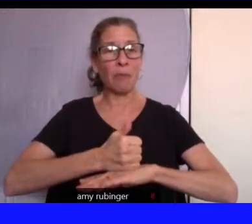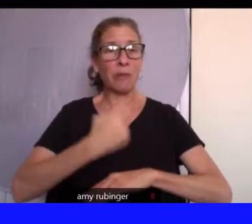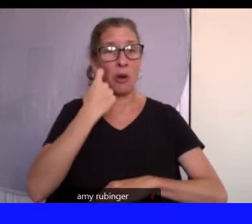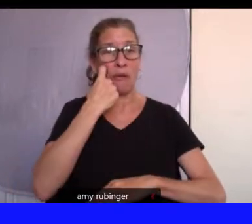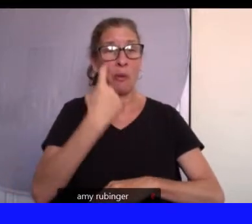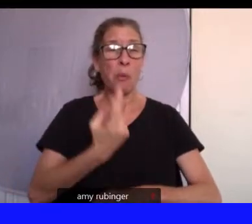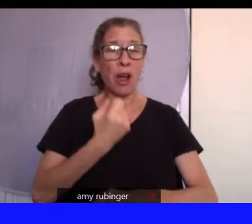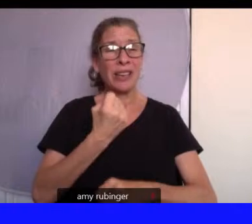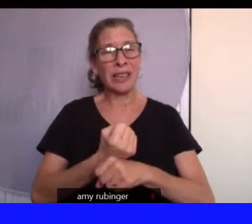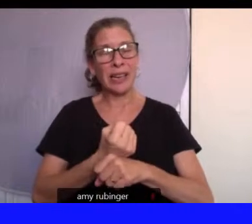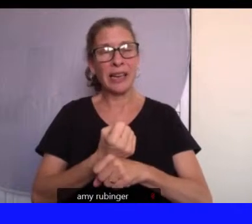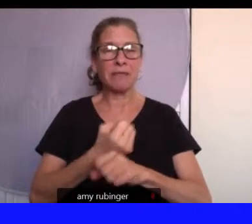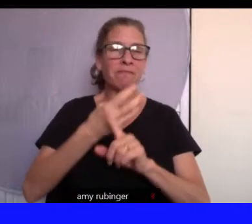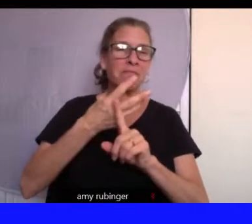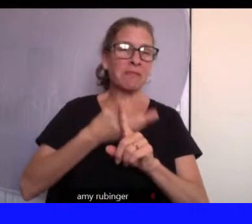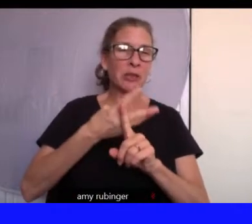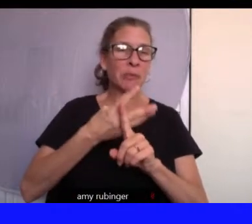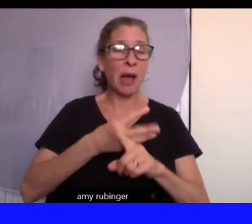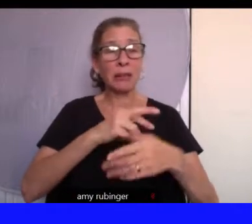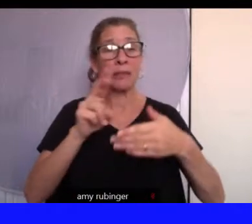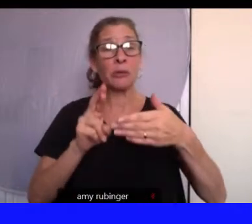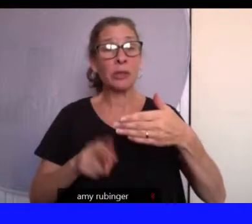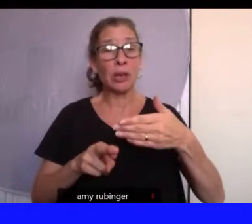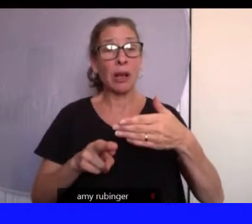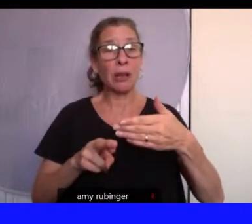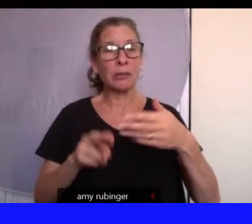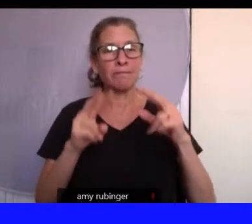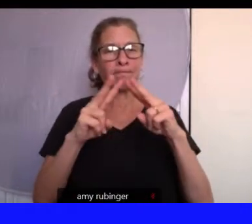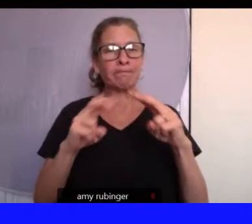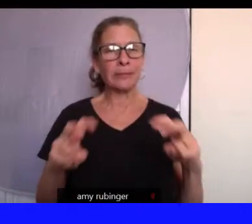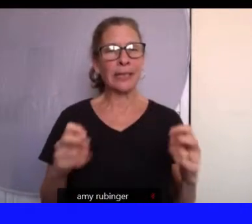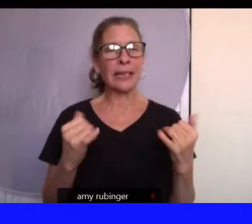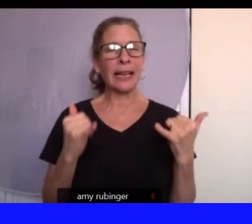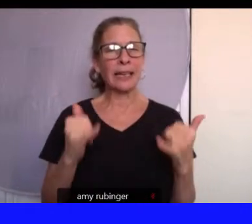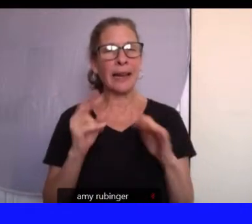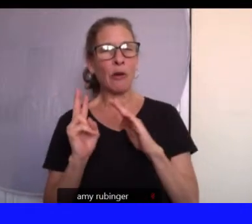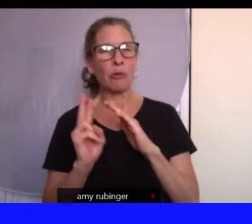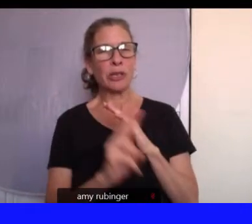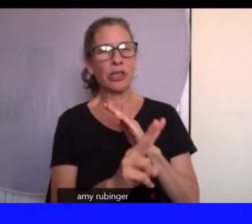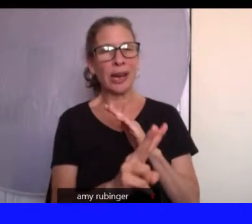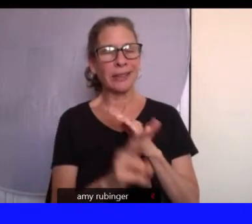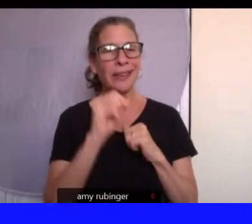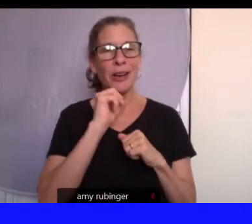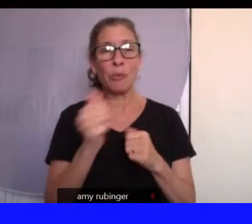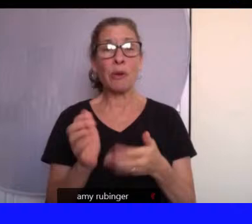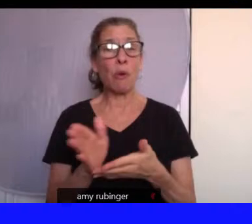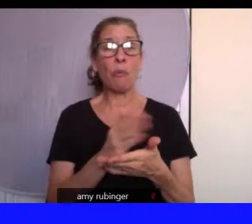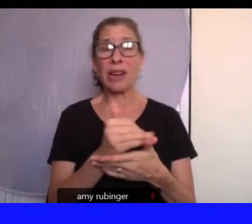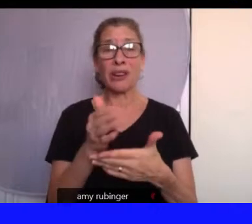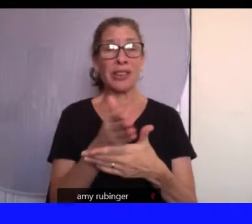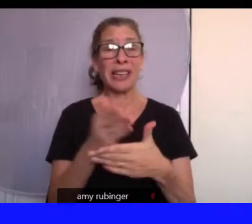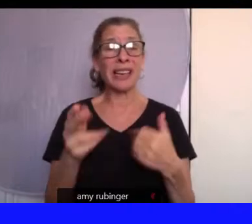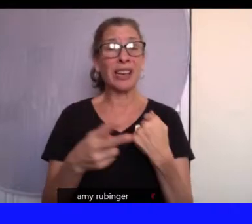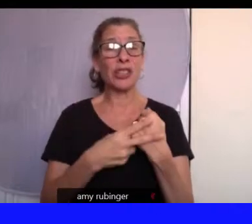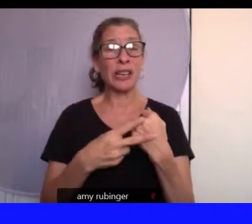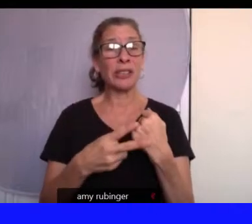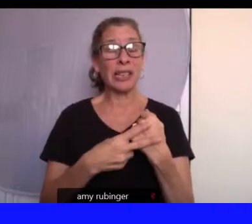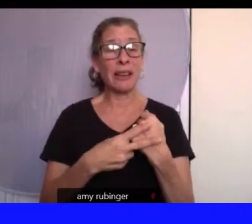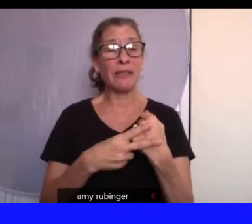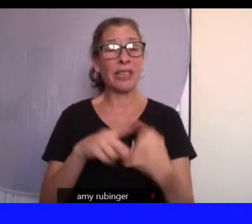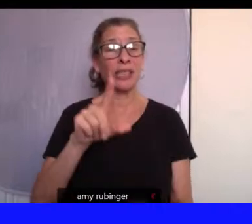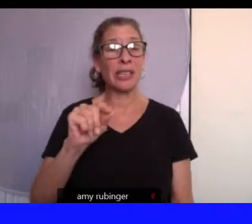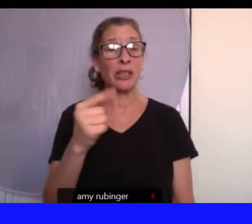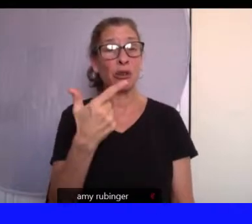to overspend by more than that to owe money to CMS. And throughout the year, we have been right in the middle of that range, and that's where we see